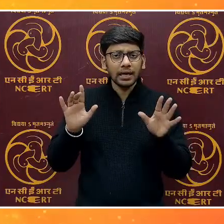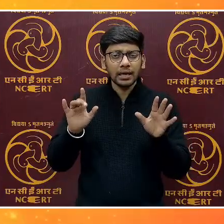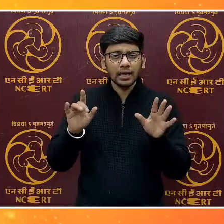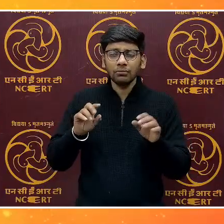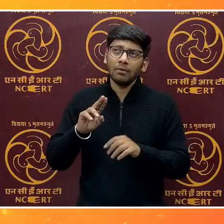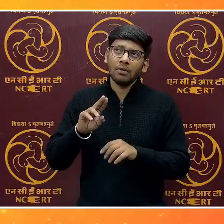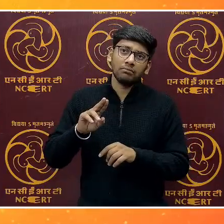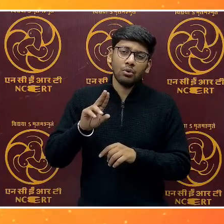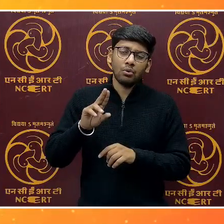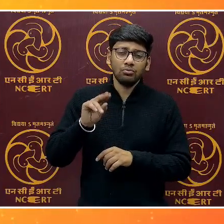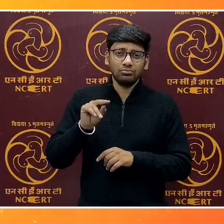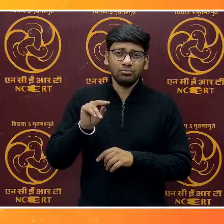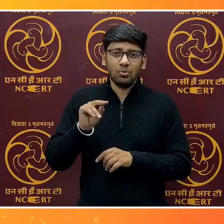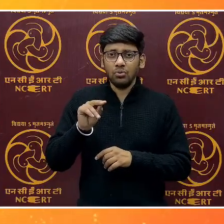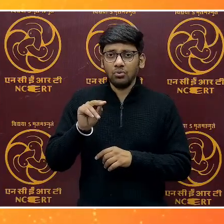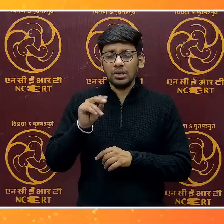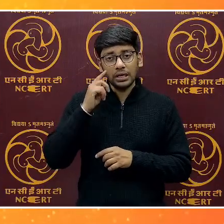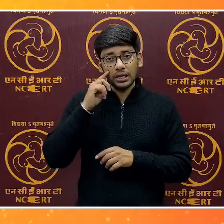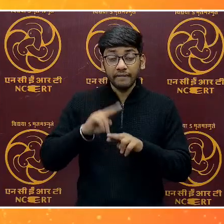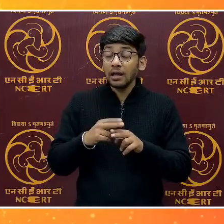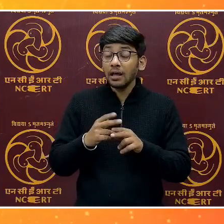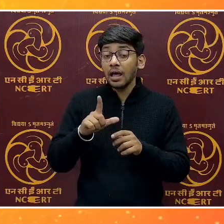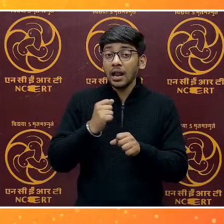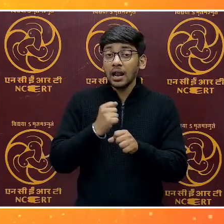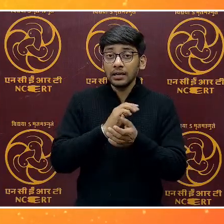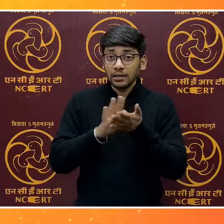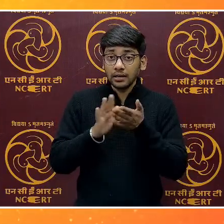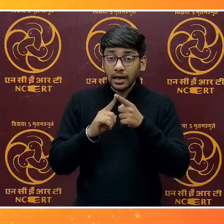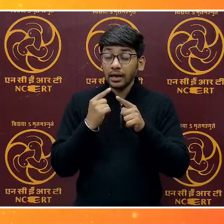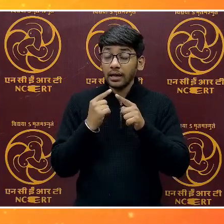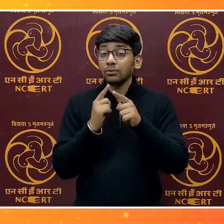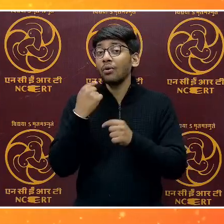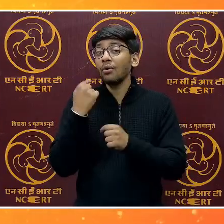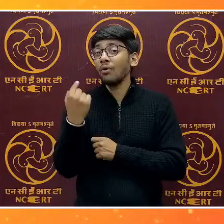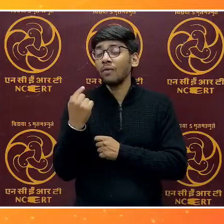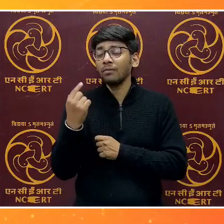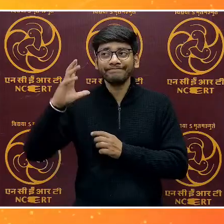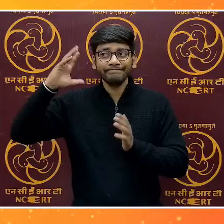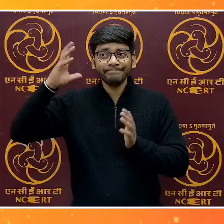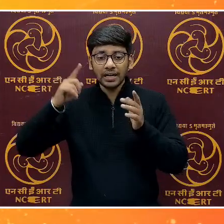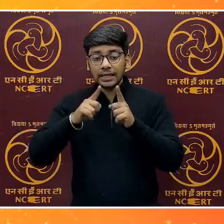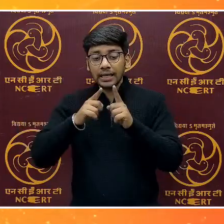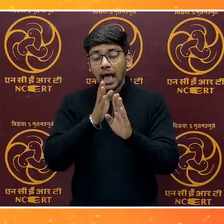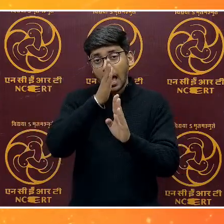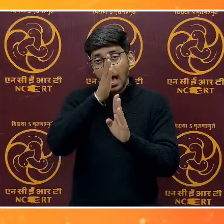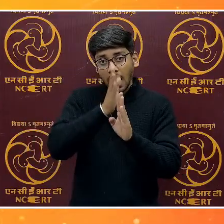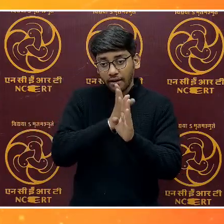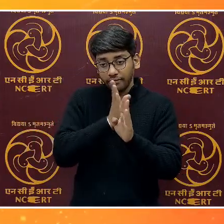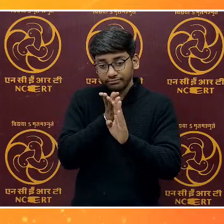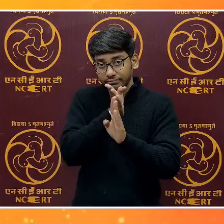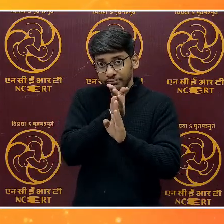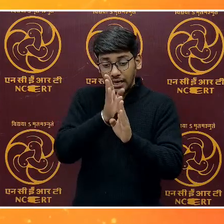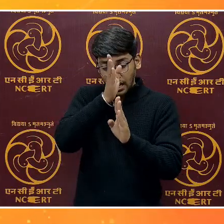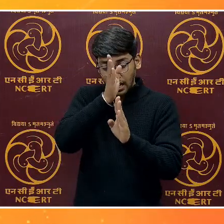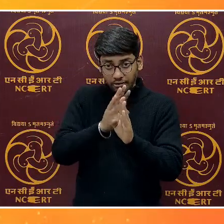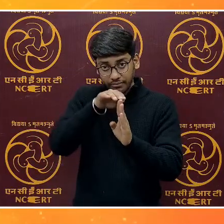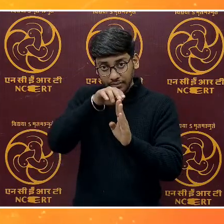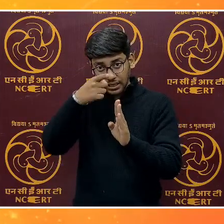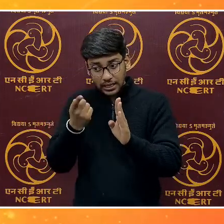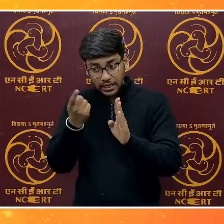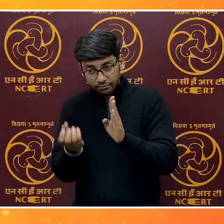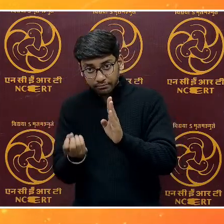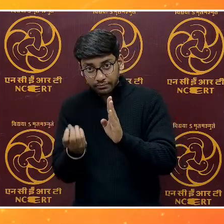you are so right. Light will only reach these countries which are directly in front of the sun. Okay. And the countries